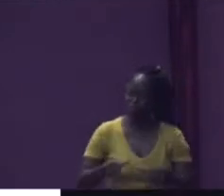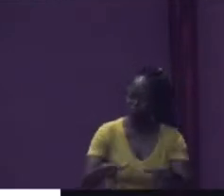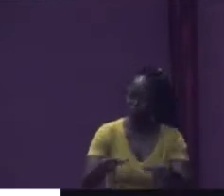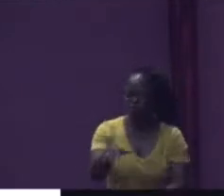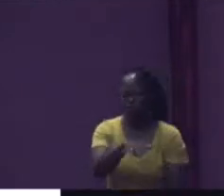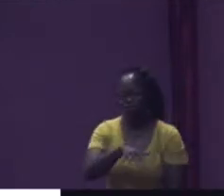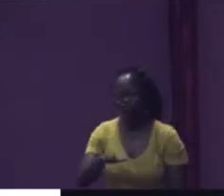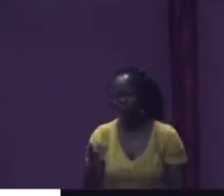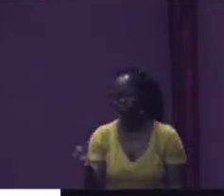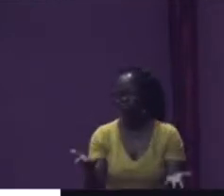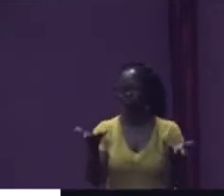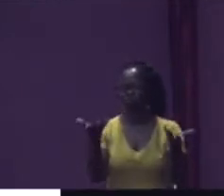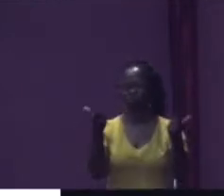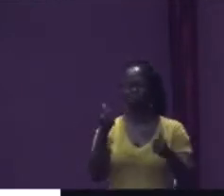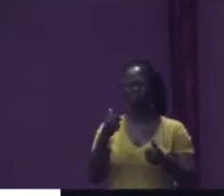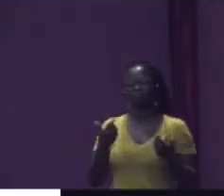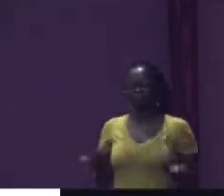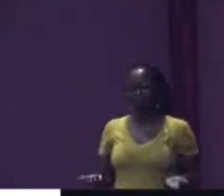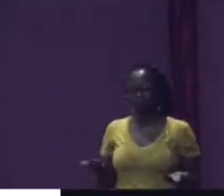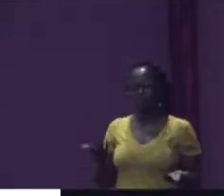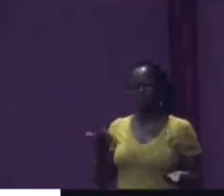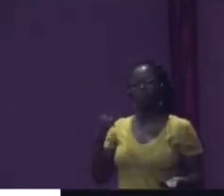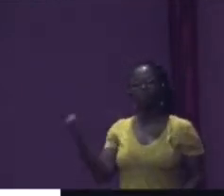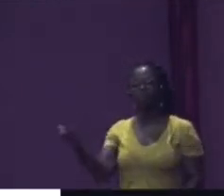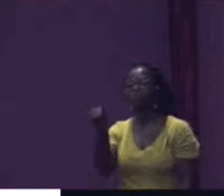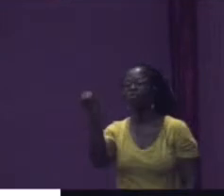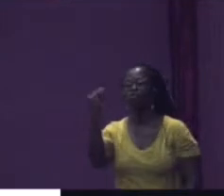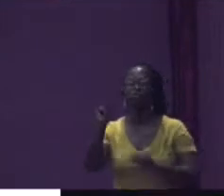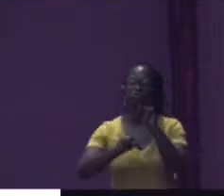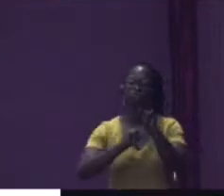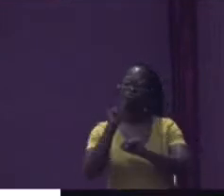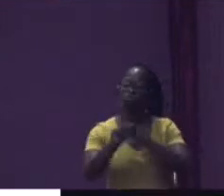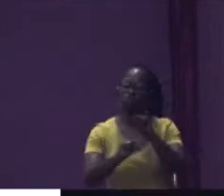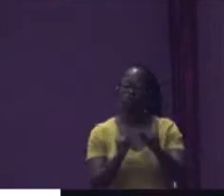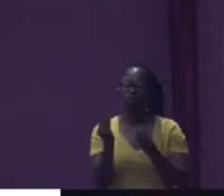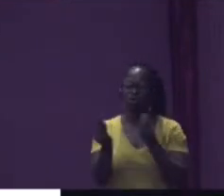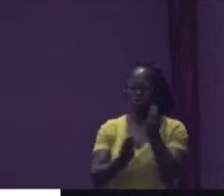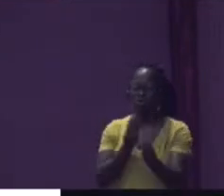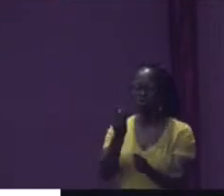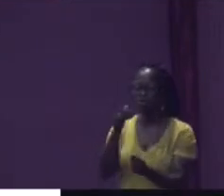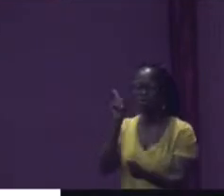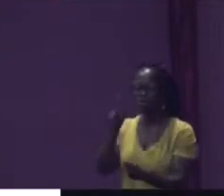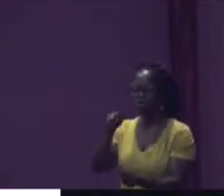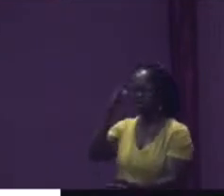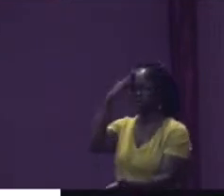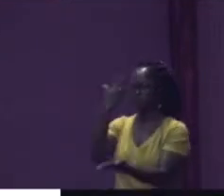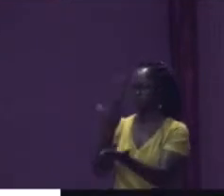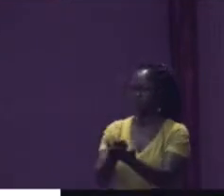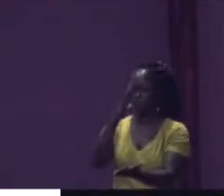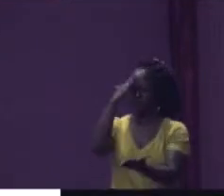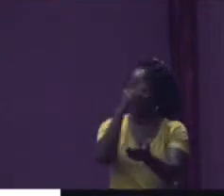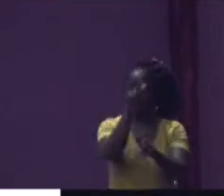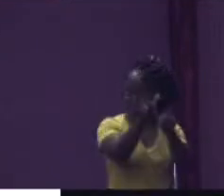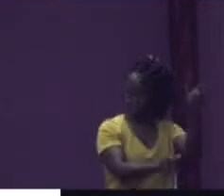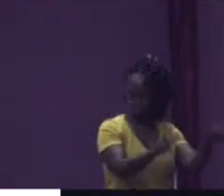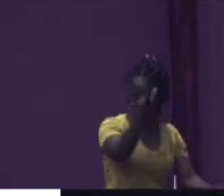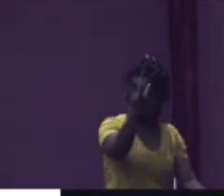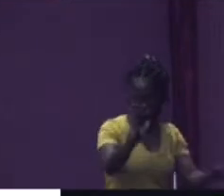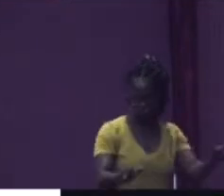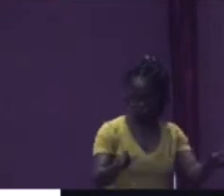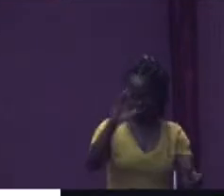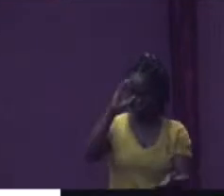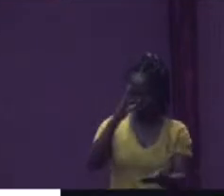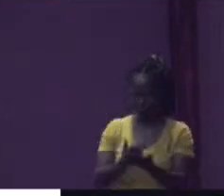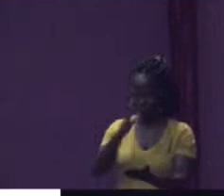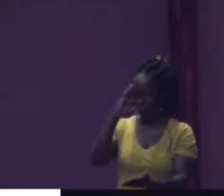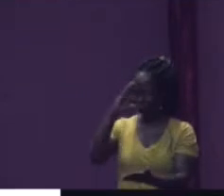is how much you can trust information that someone gives you. And so one of the problems often in trying to interview,